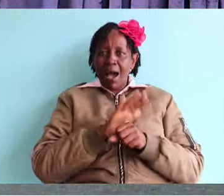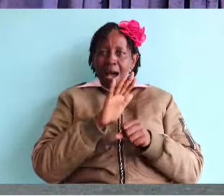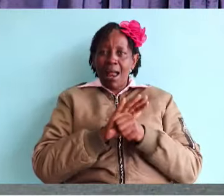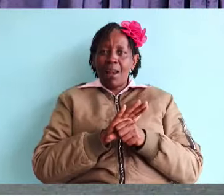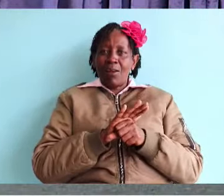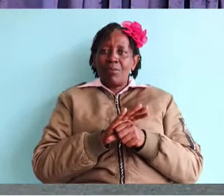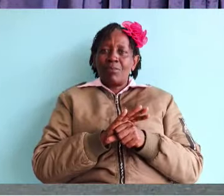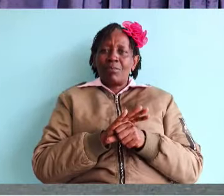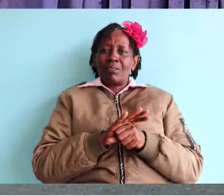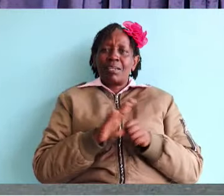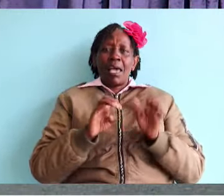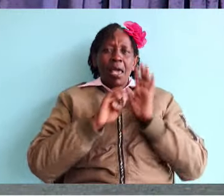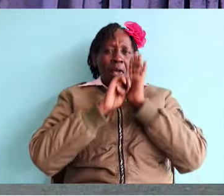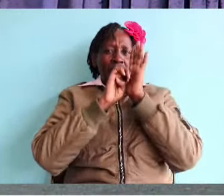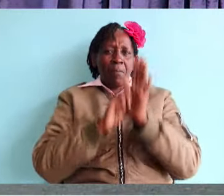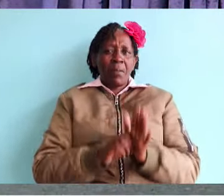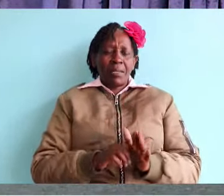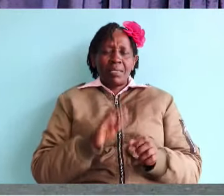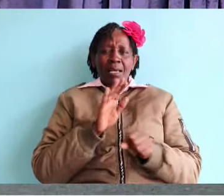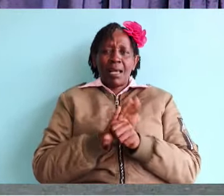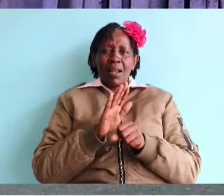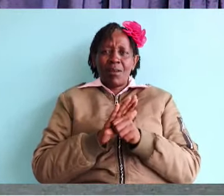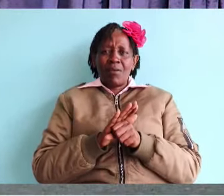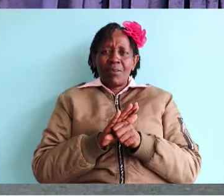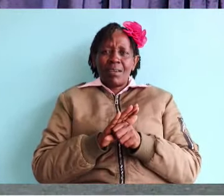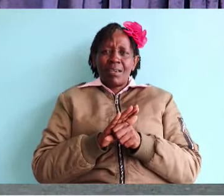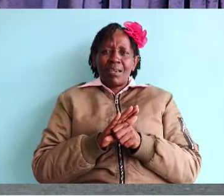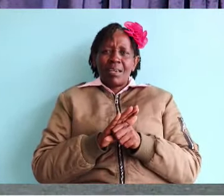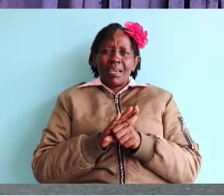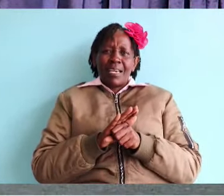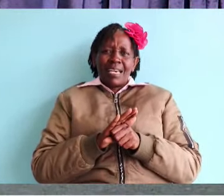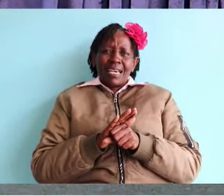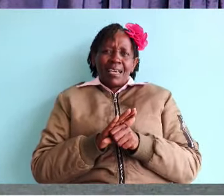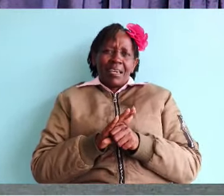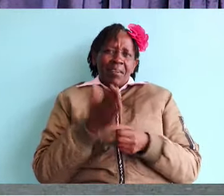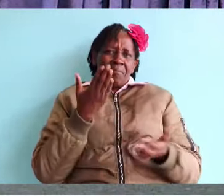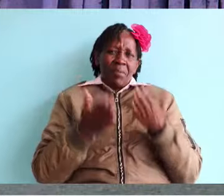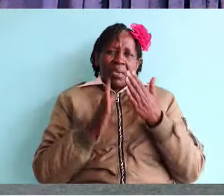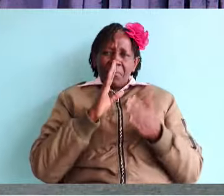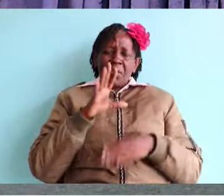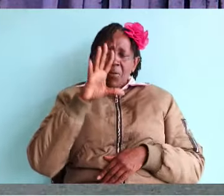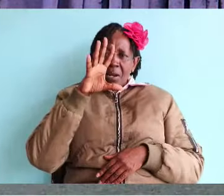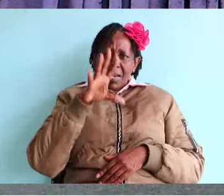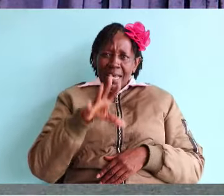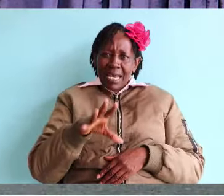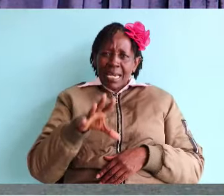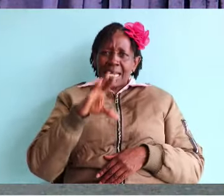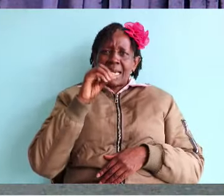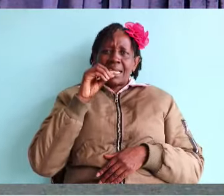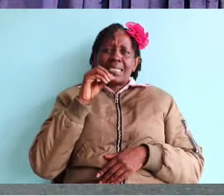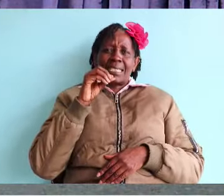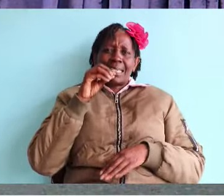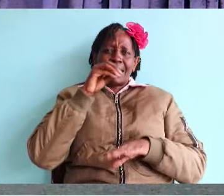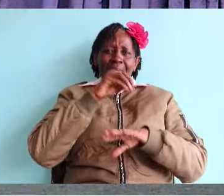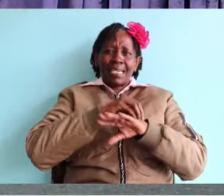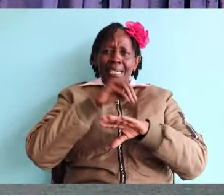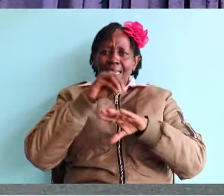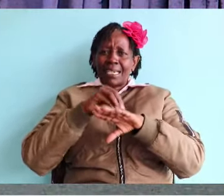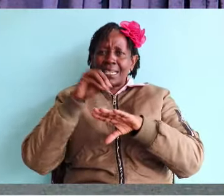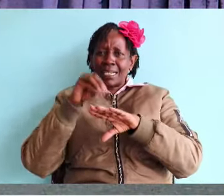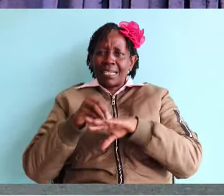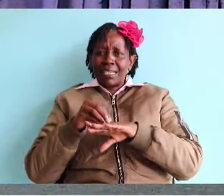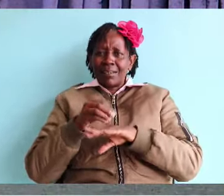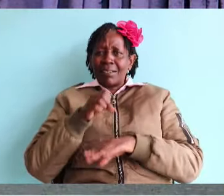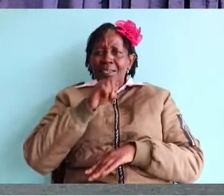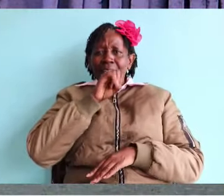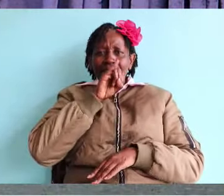says, even if it was just the greening of the grapes, you should not ignore that role that you